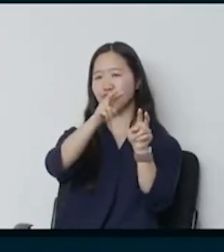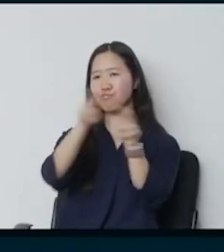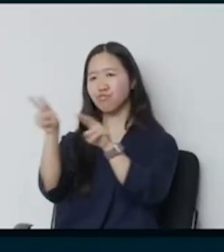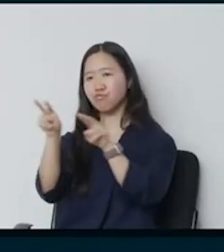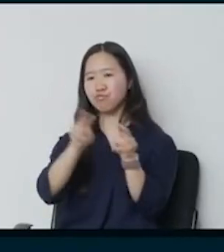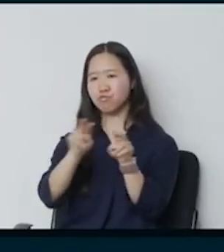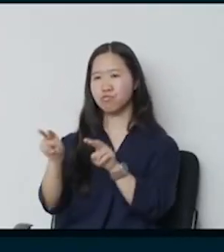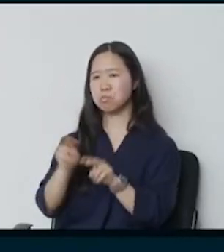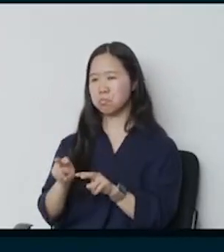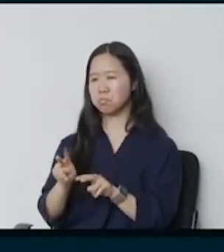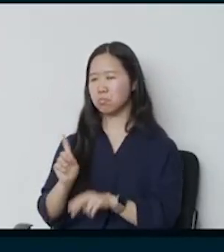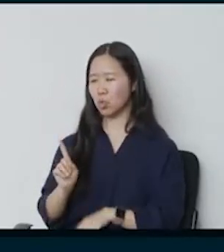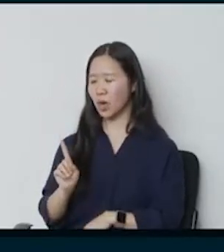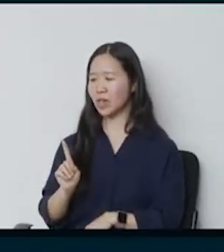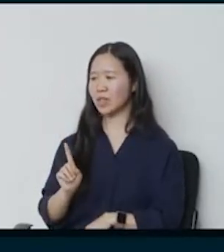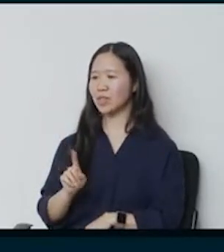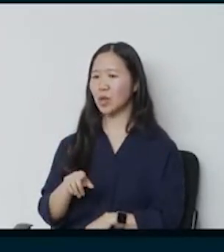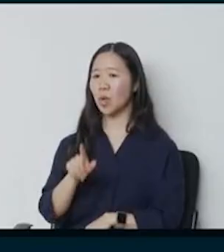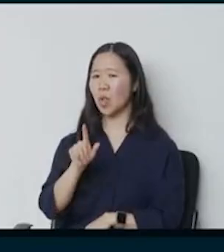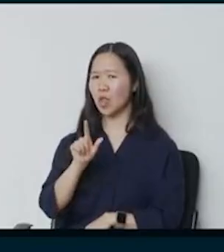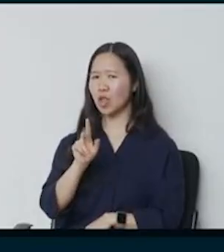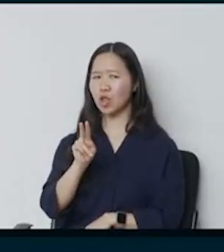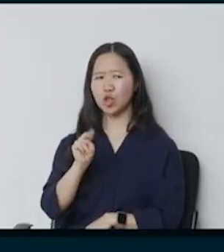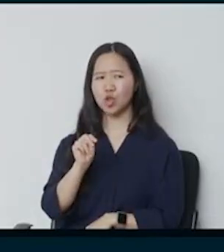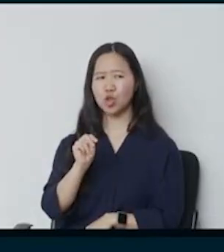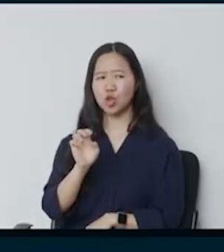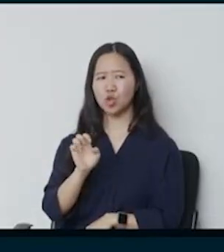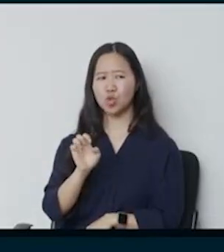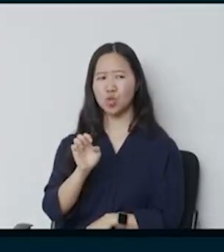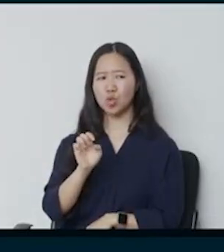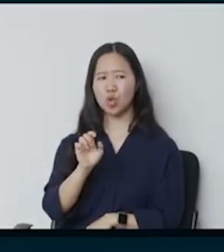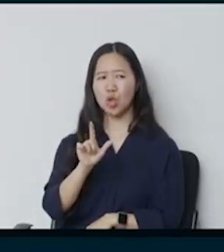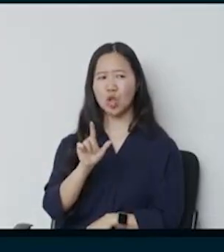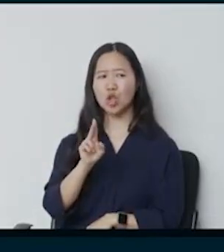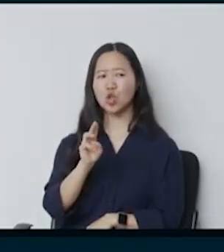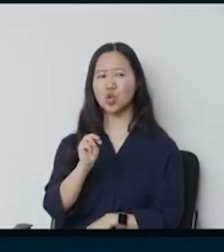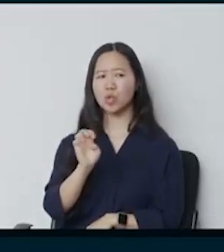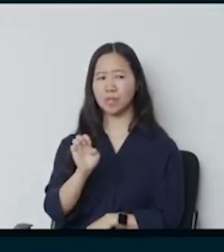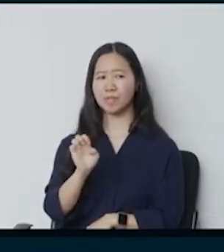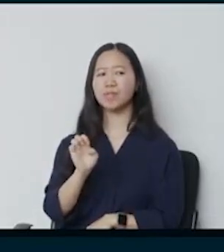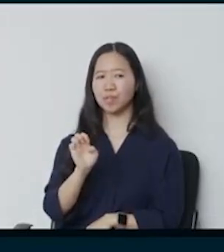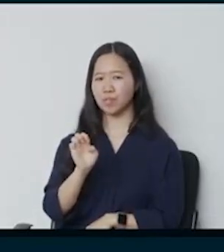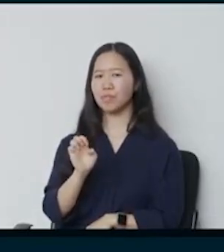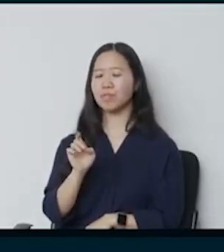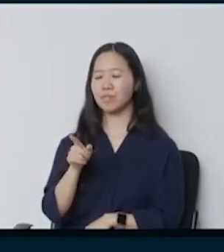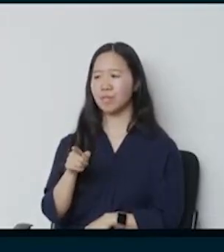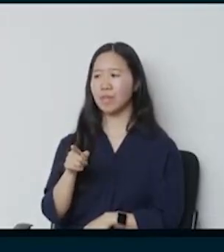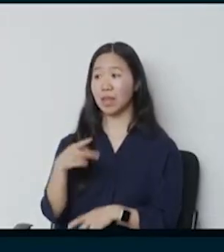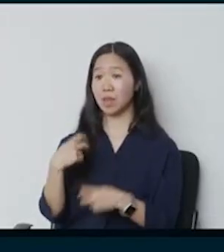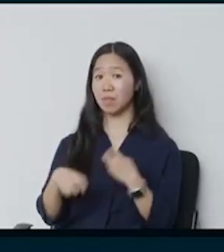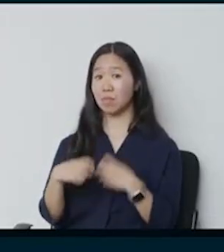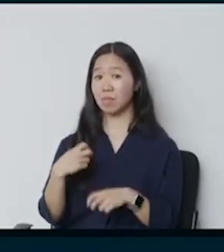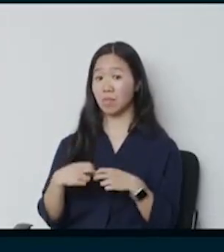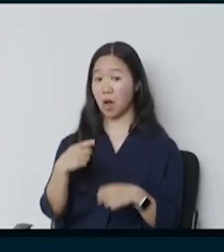in that problem with Loon and her text box, the moment that focus left that text box, we looked